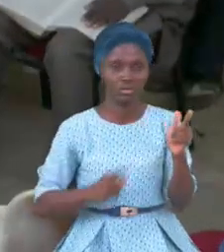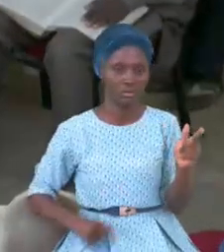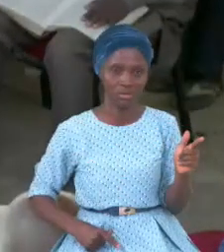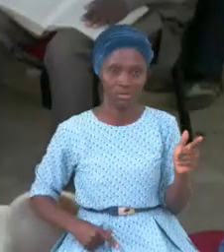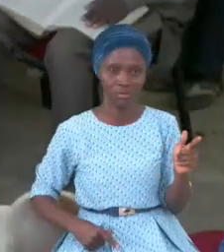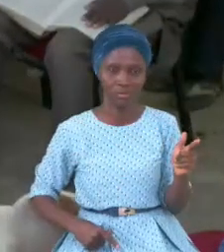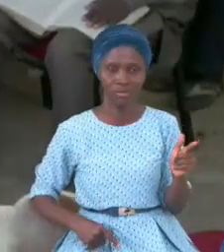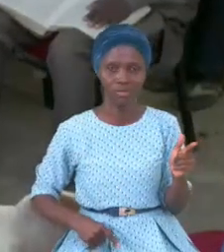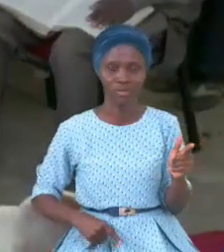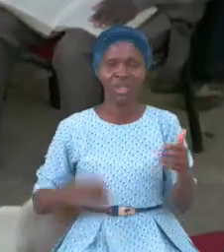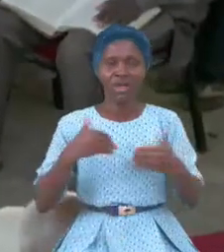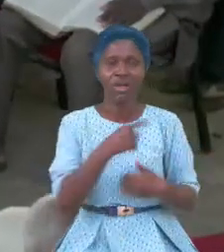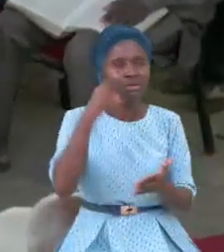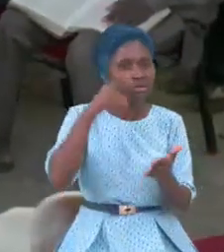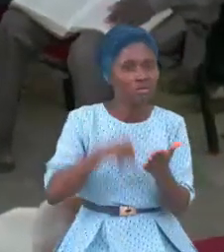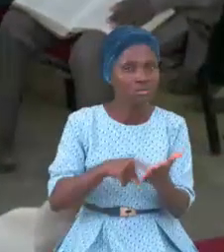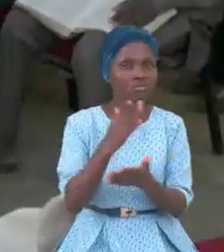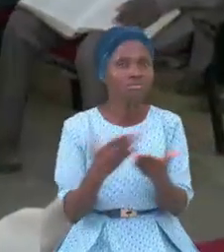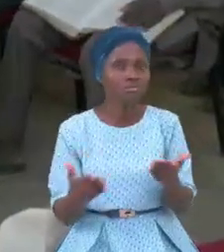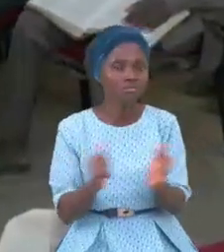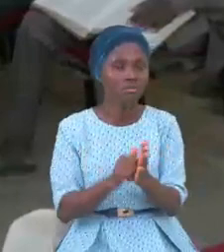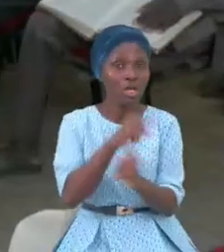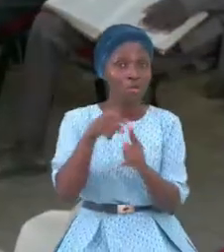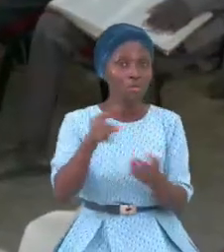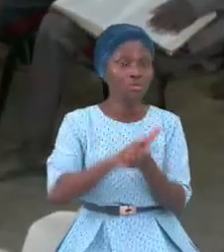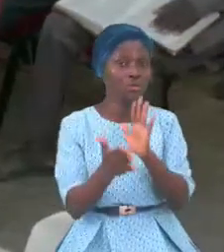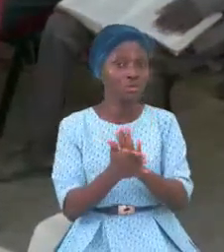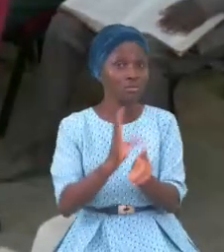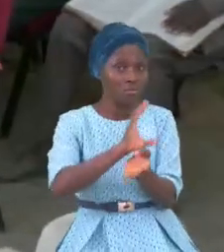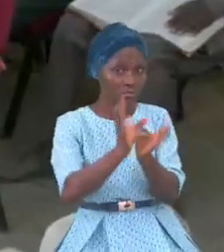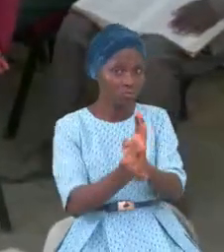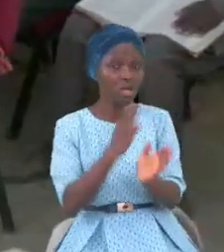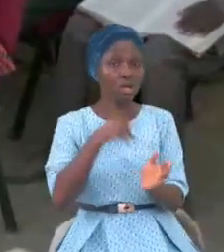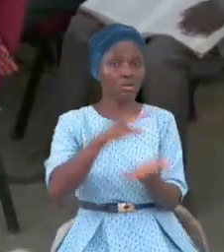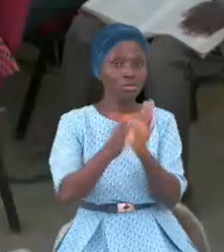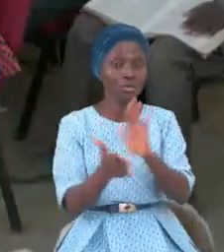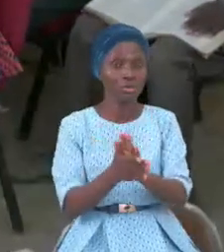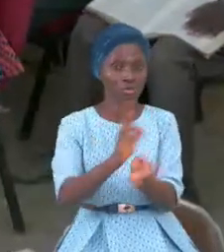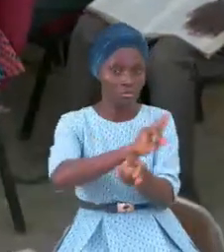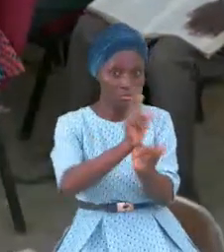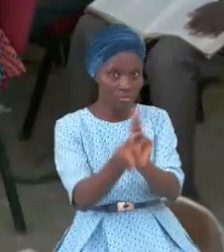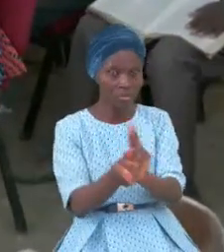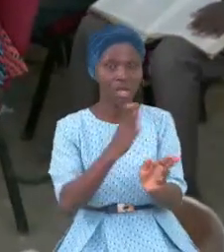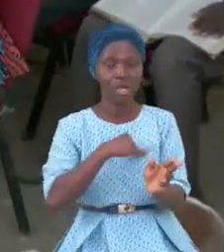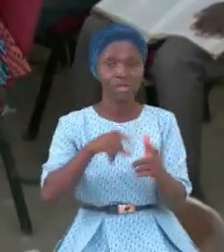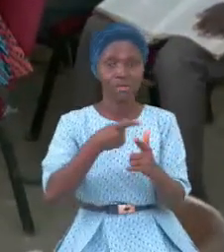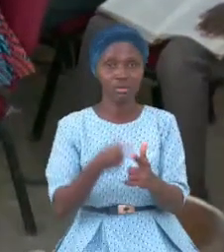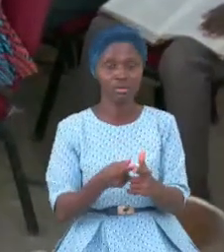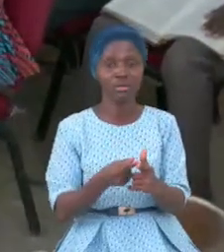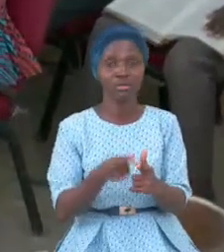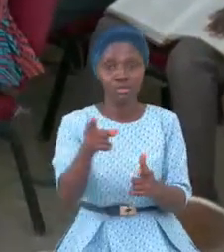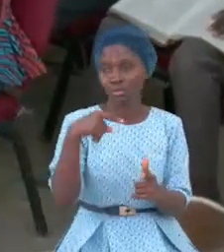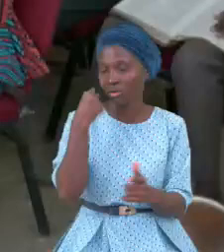When you become converted and you become born again, and then you tell the people in the world,